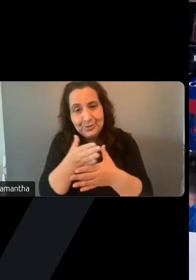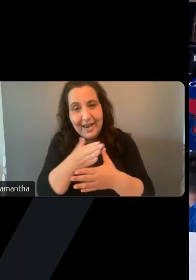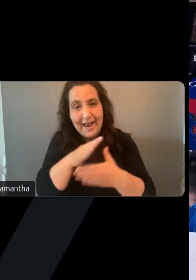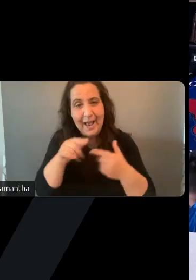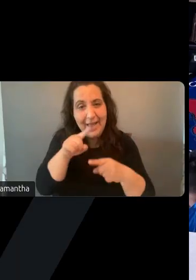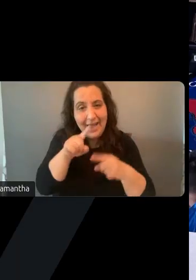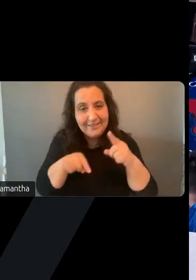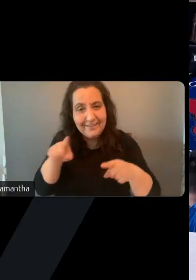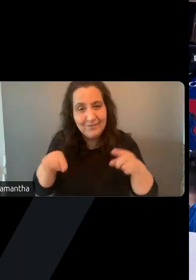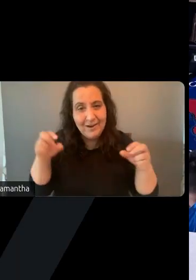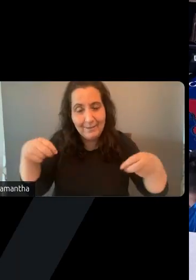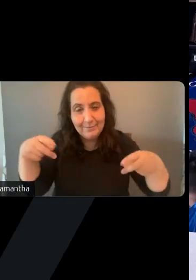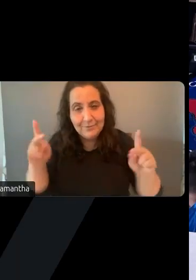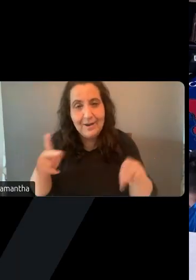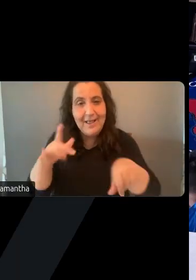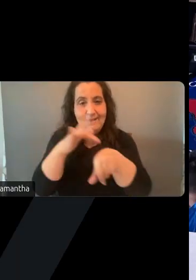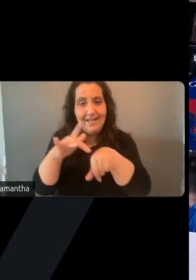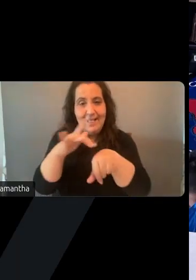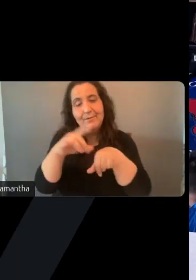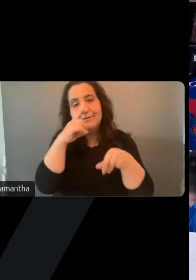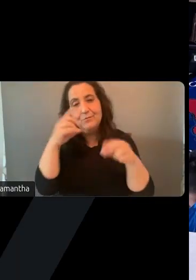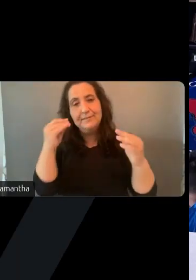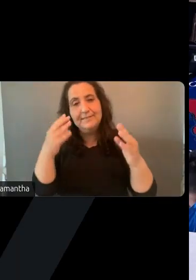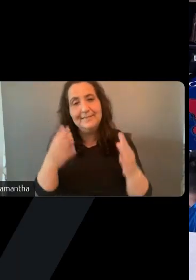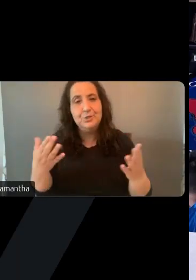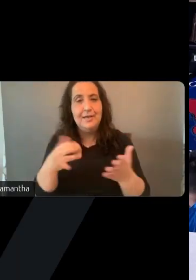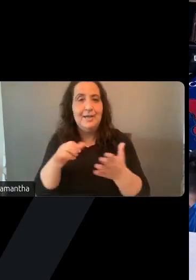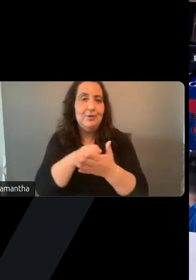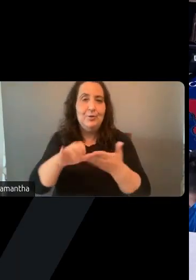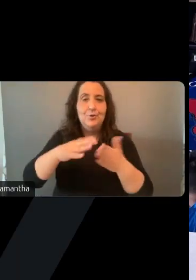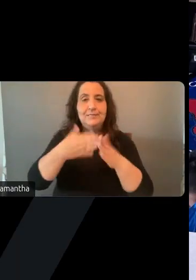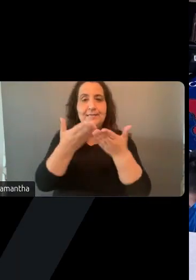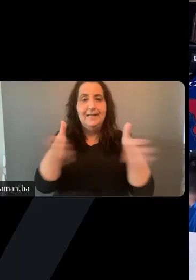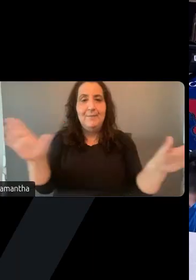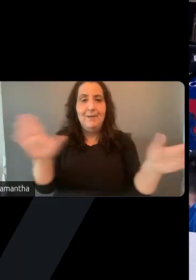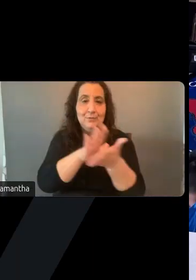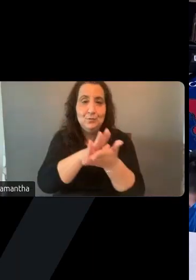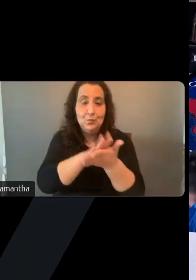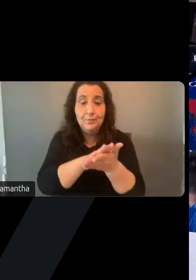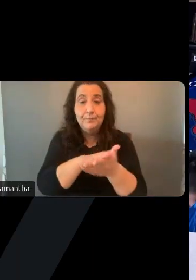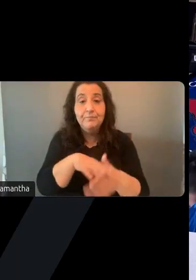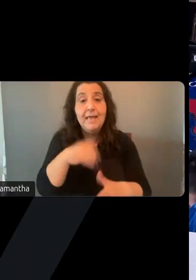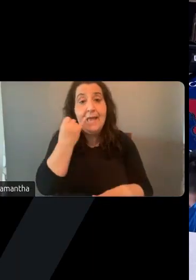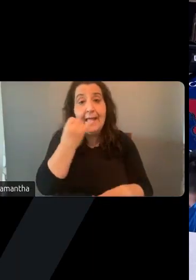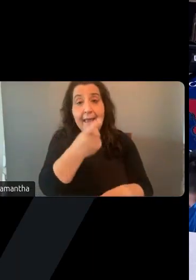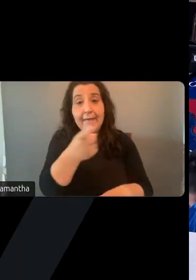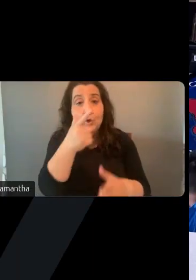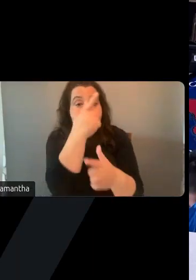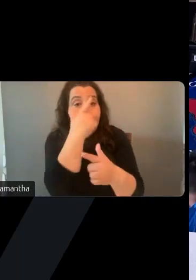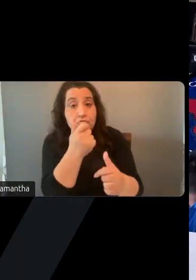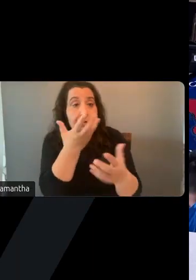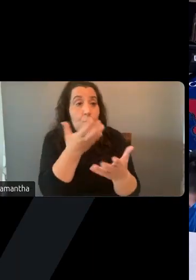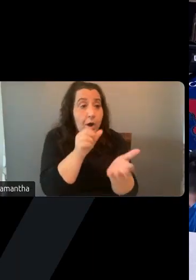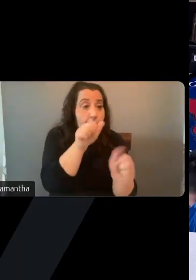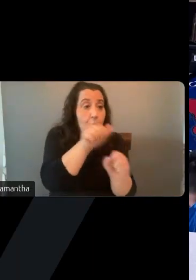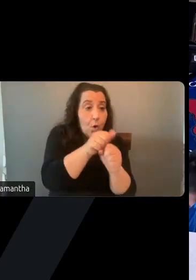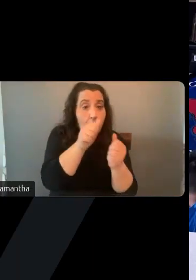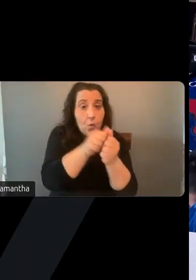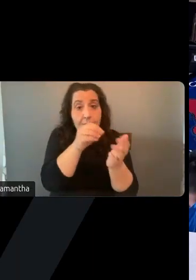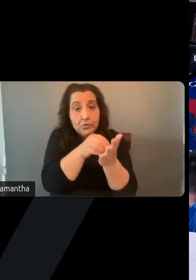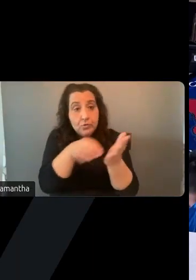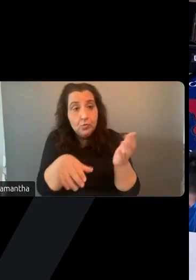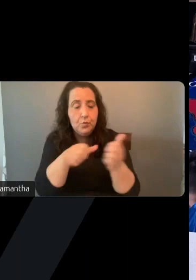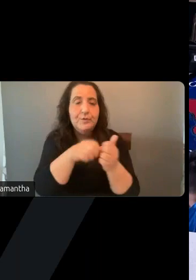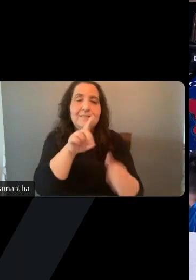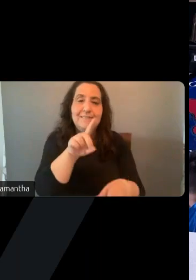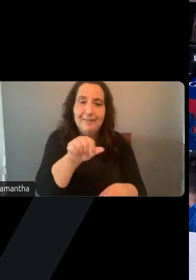different opportunities available to teachers here in New York City Public Schools for those of you interested in working with students with disabilities.